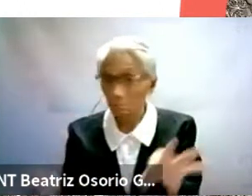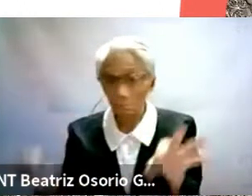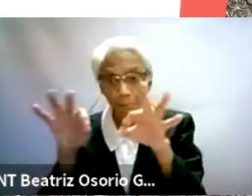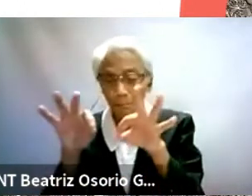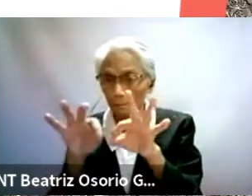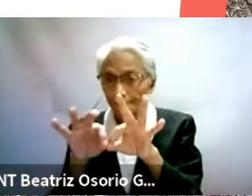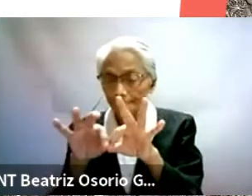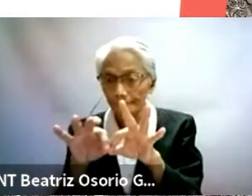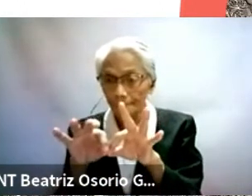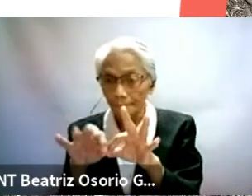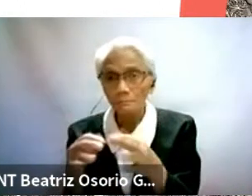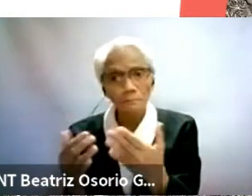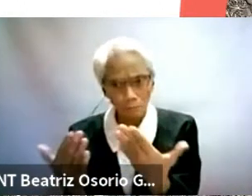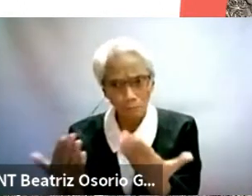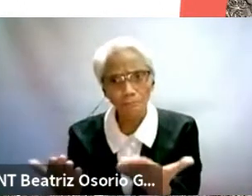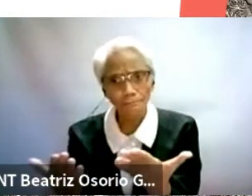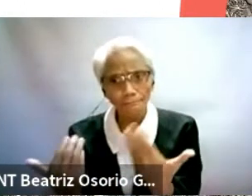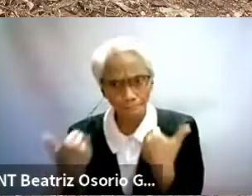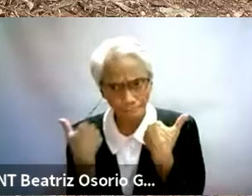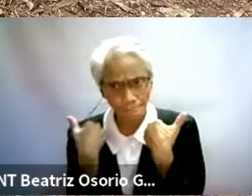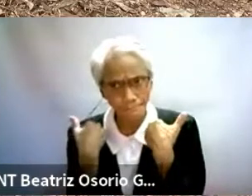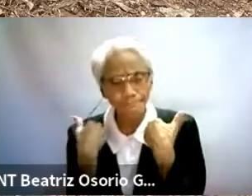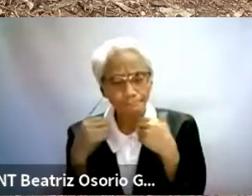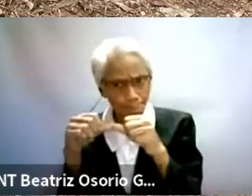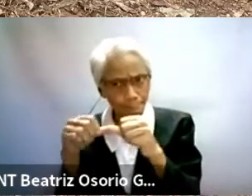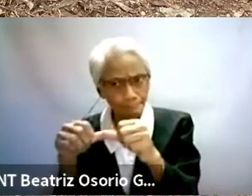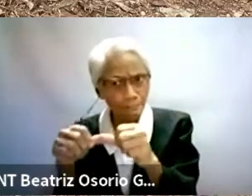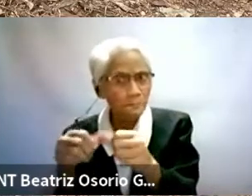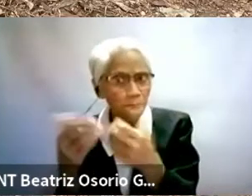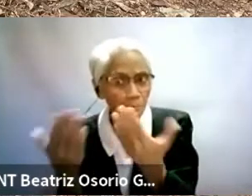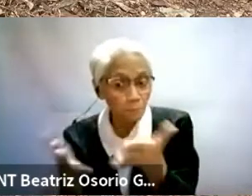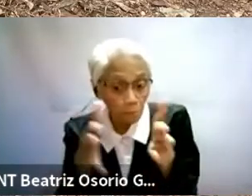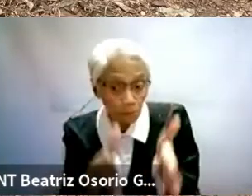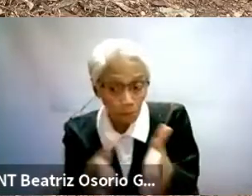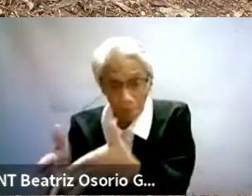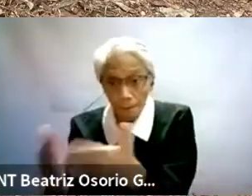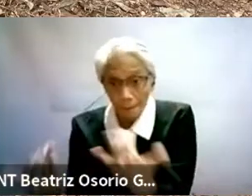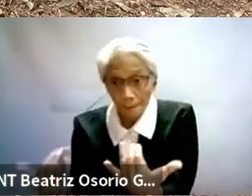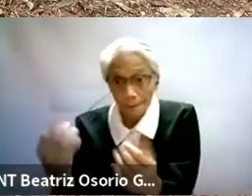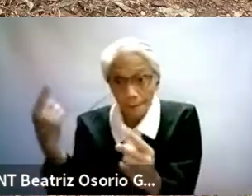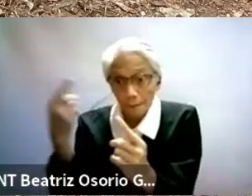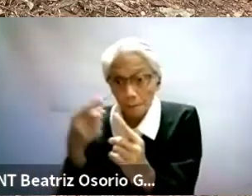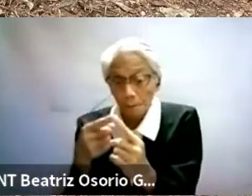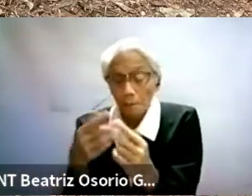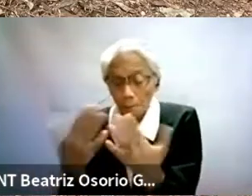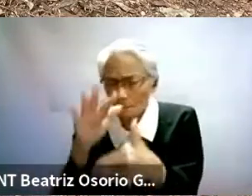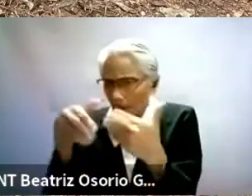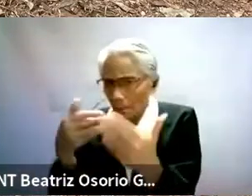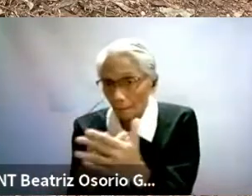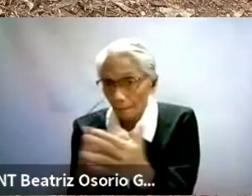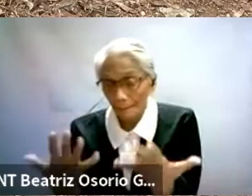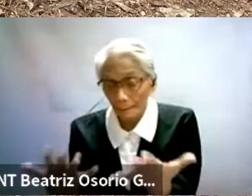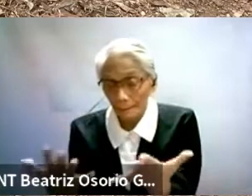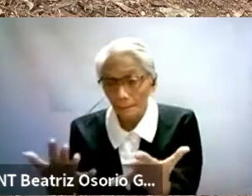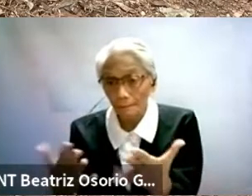So I can't continue further, so I will leave it at this point. Everything about the general